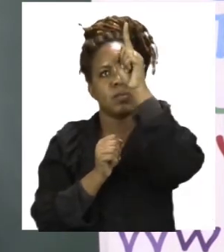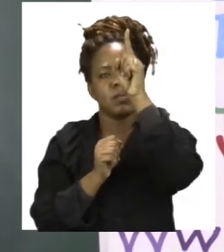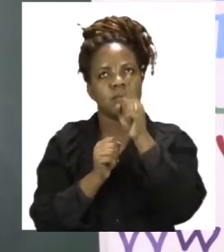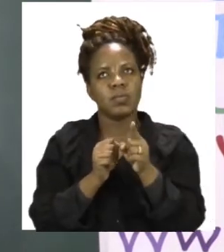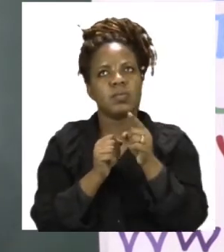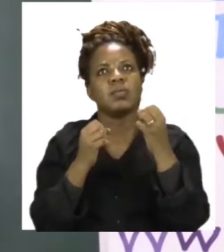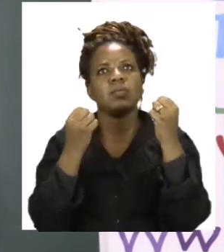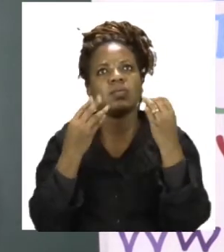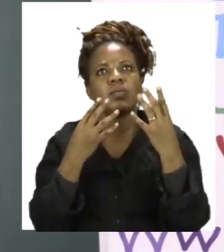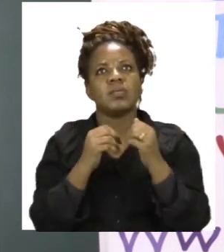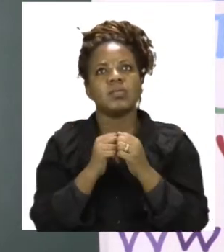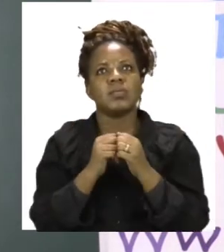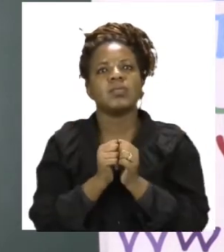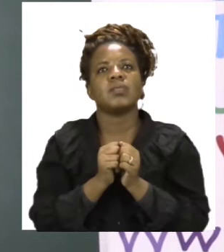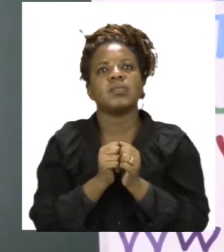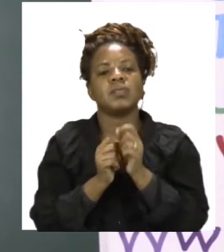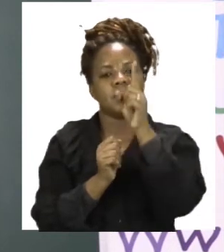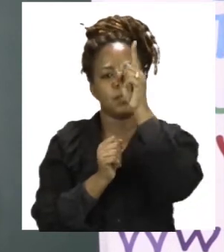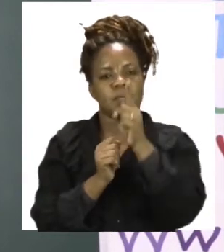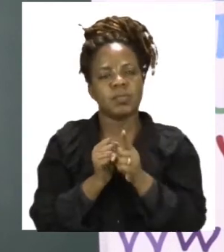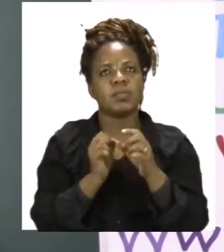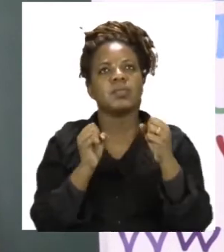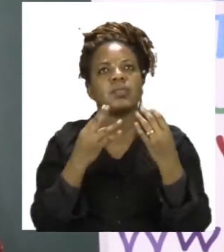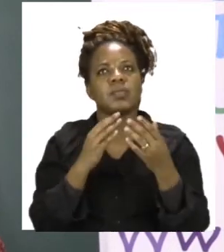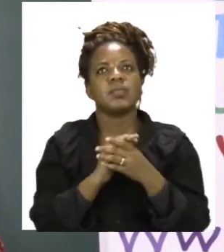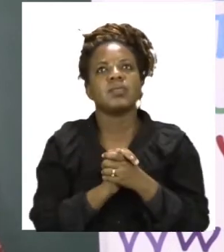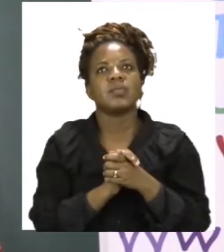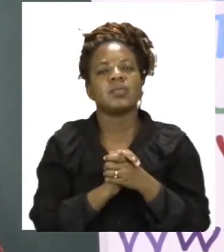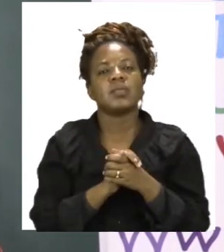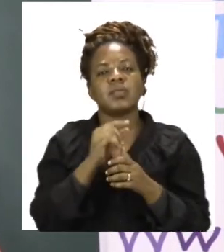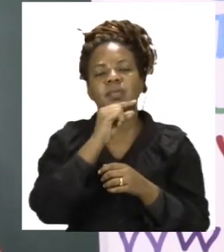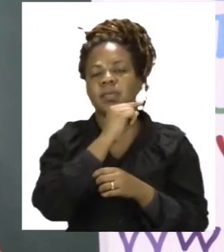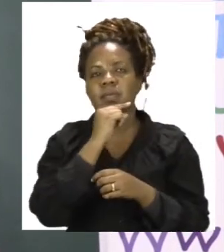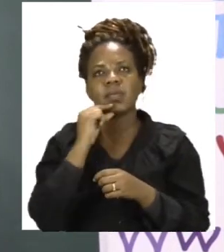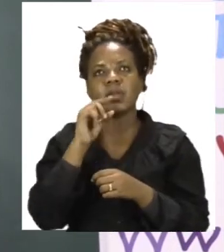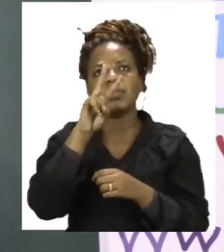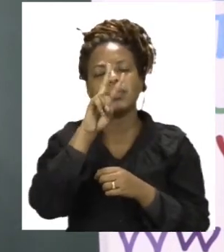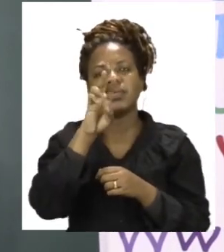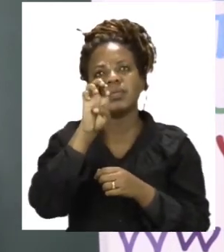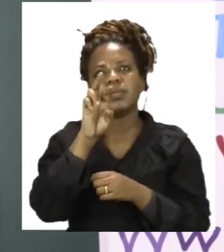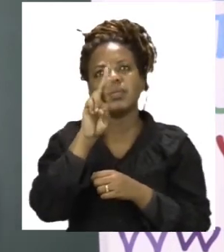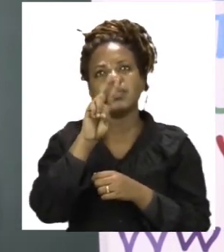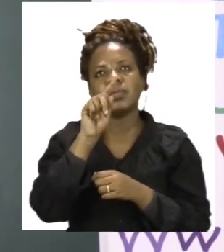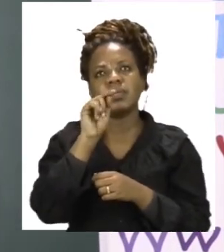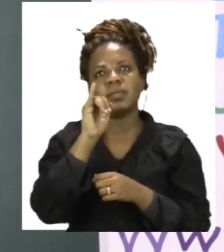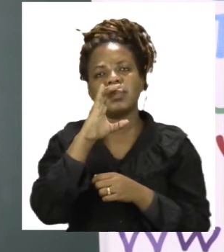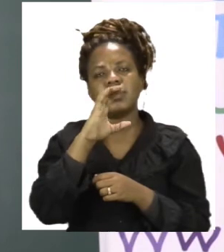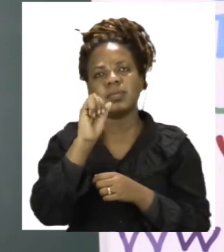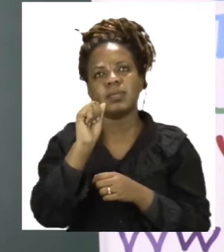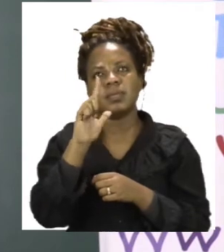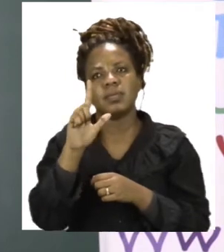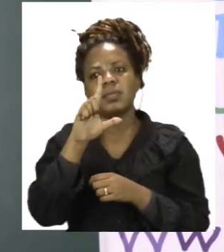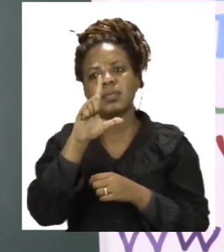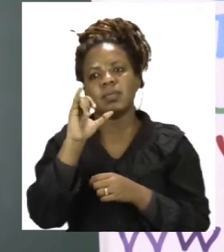line going down. This is a vertical line. And then when we're talking about